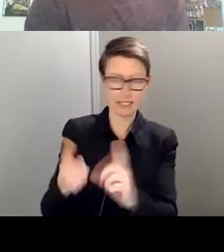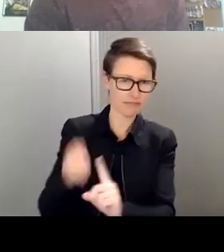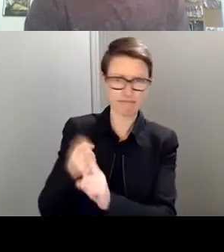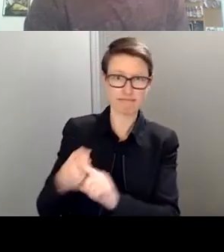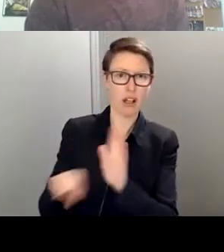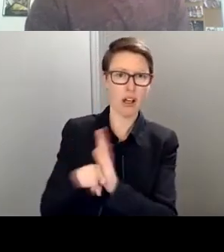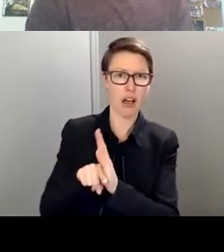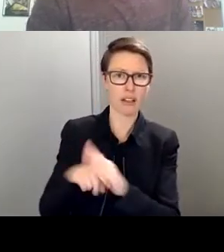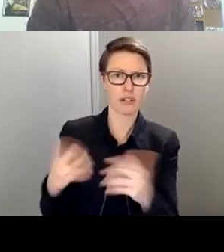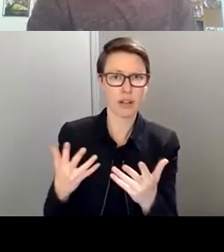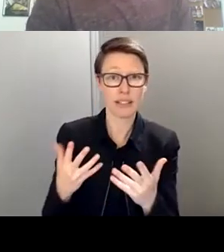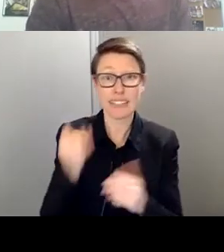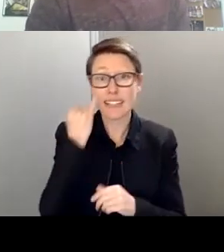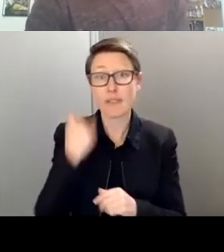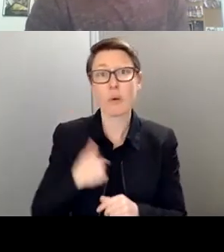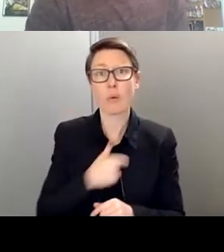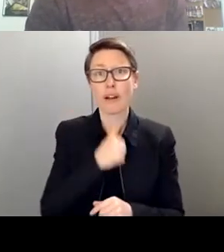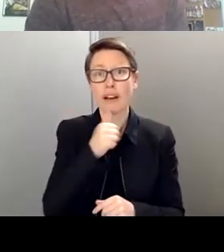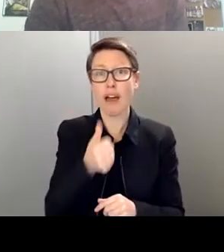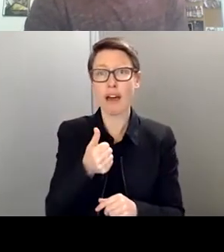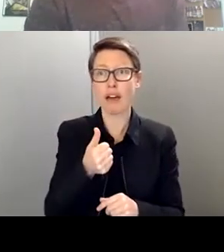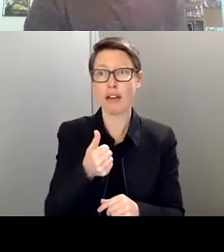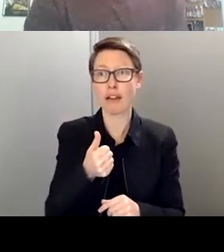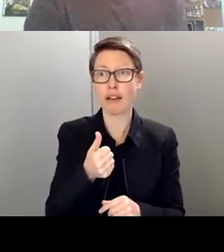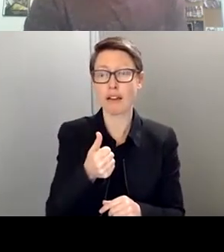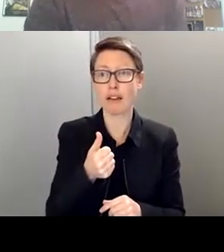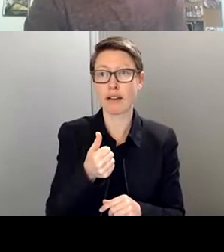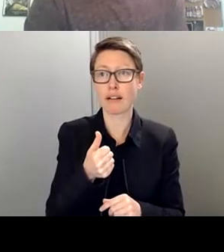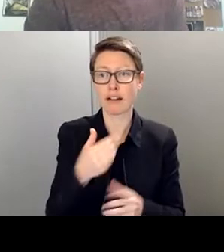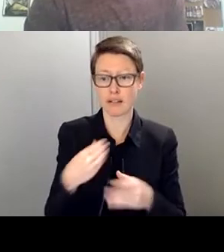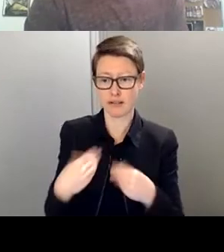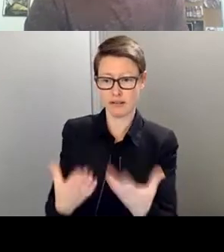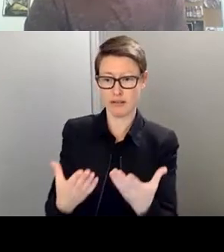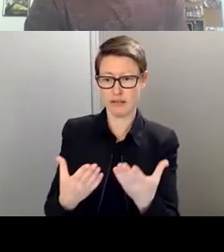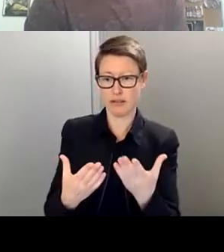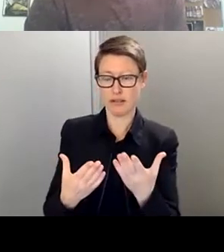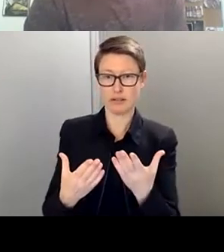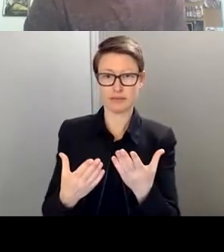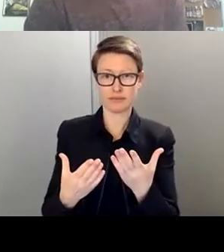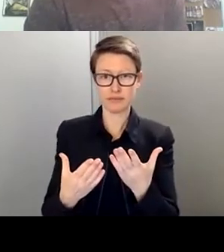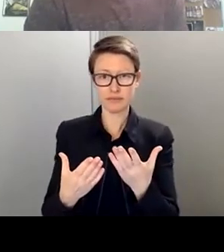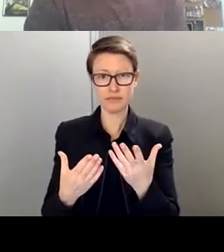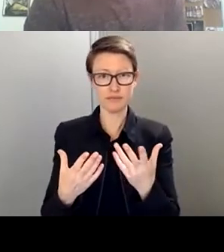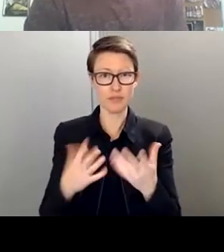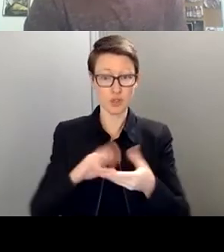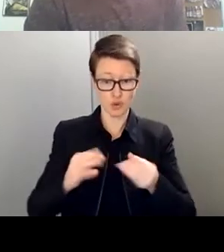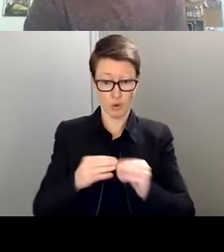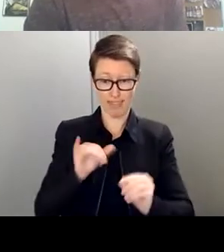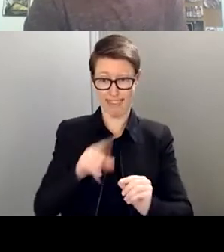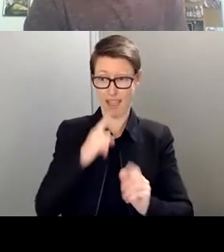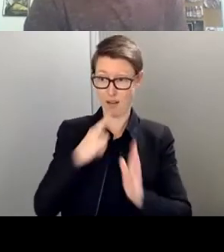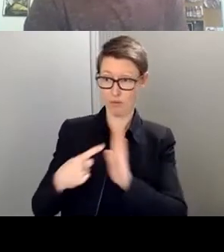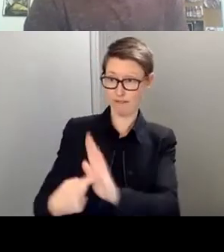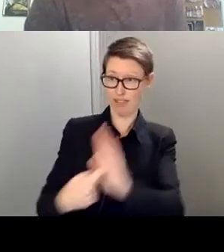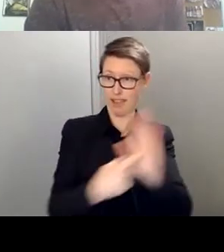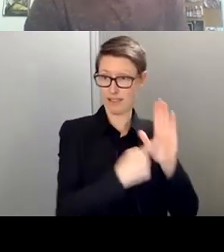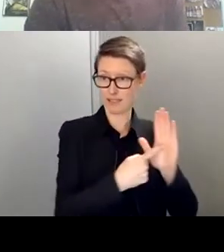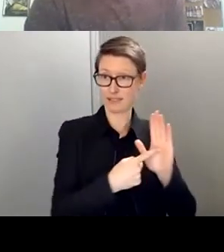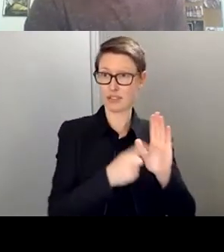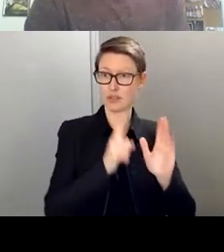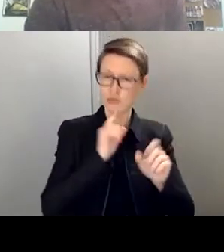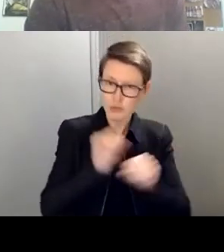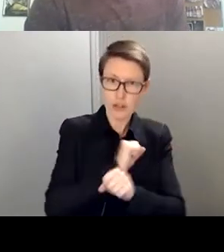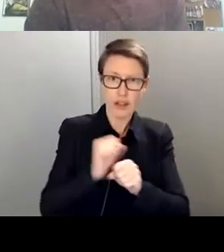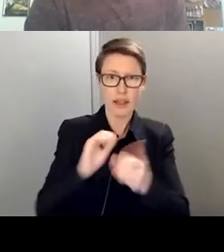out stories that are reflective of the community and told in a voice or in a way that is representative of that